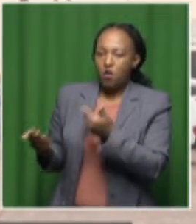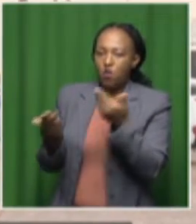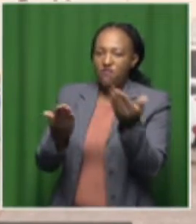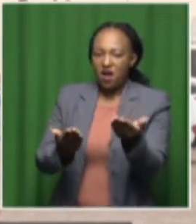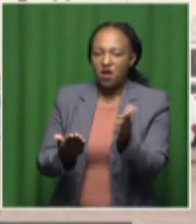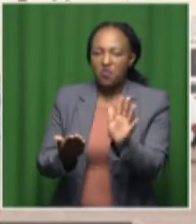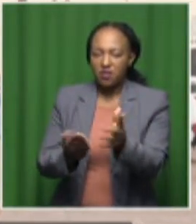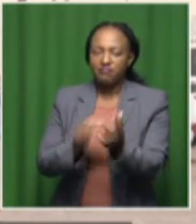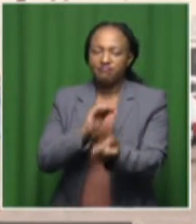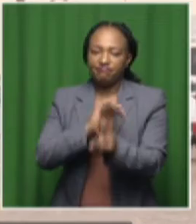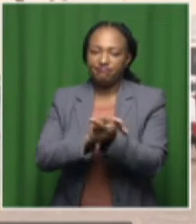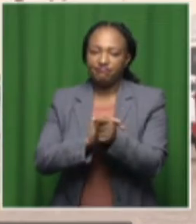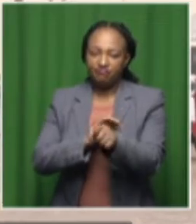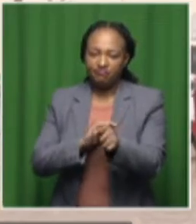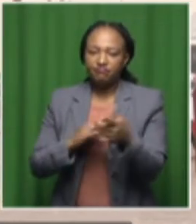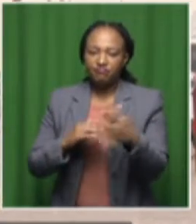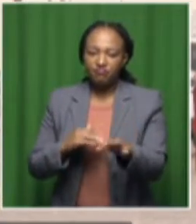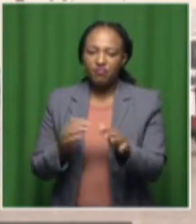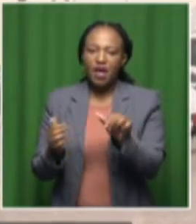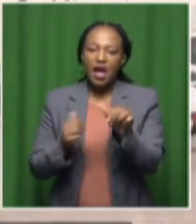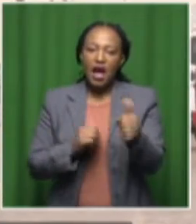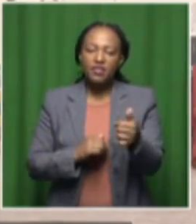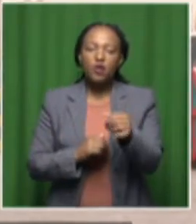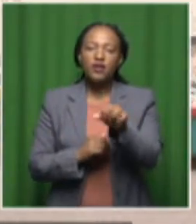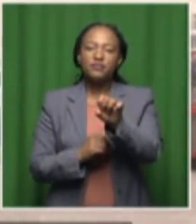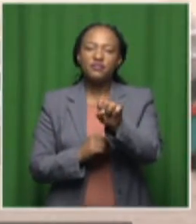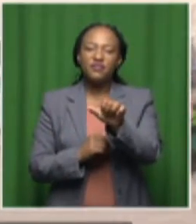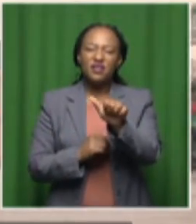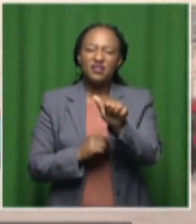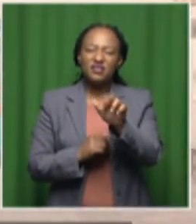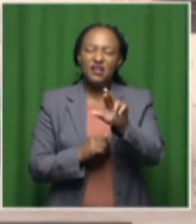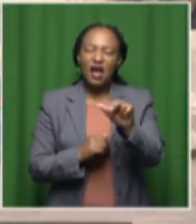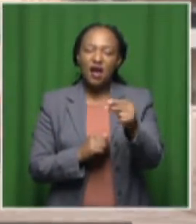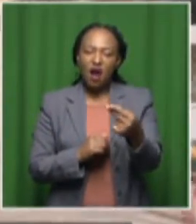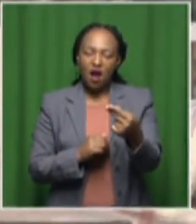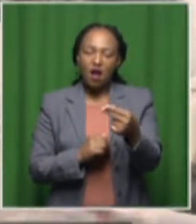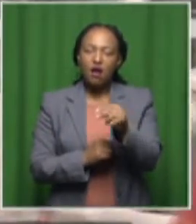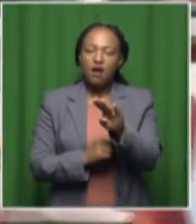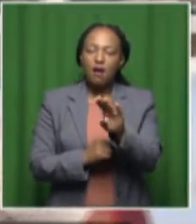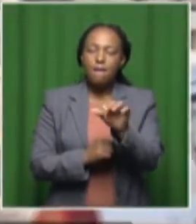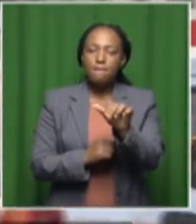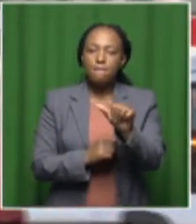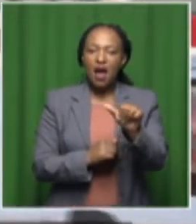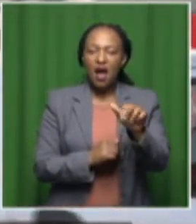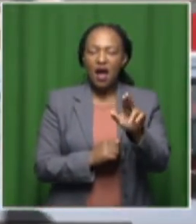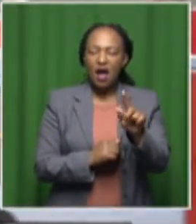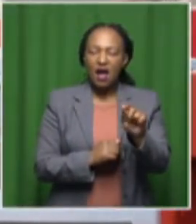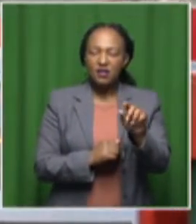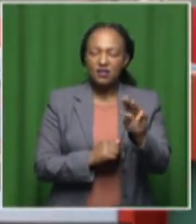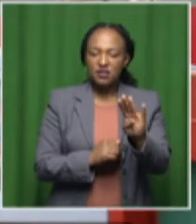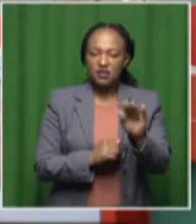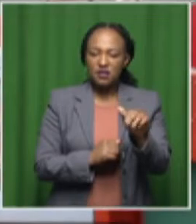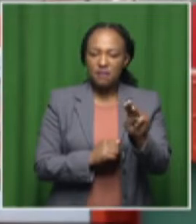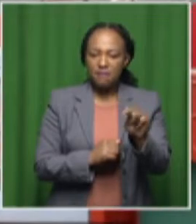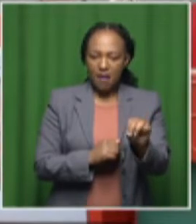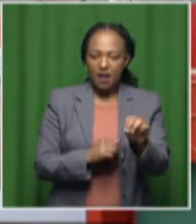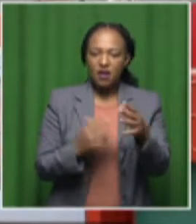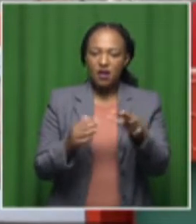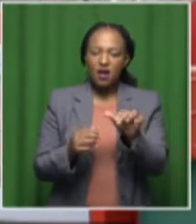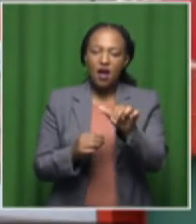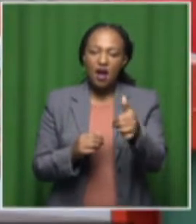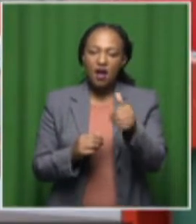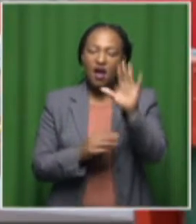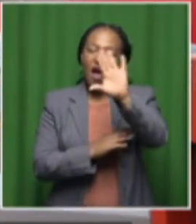then to my left-hand side we have the Sarah Bartman as well as the Ellen Kuzwayo, and right in front of me we have the Afrikaner. Of course,